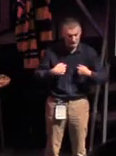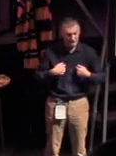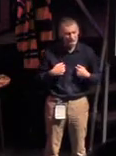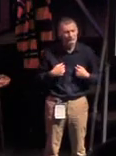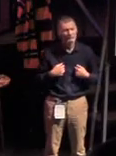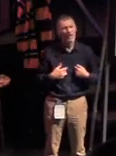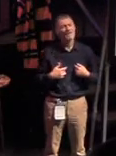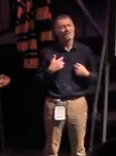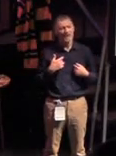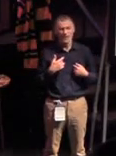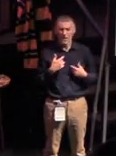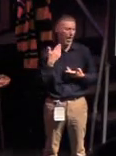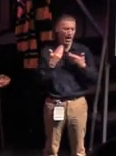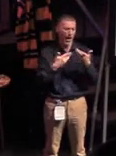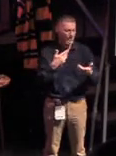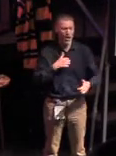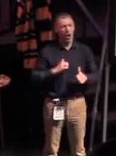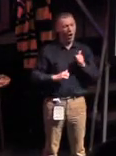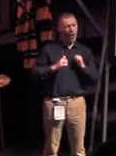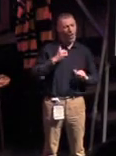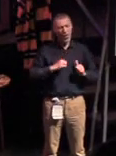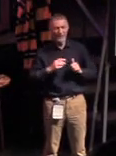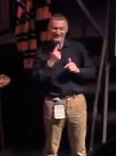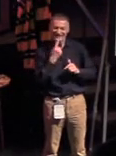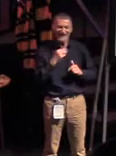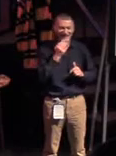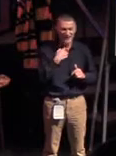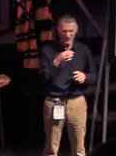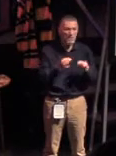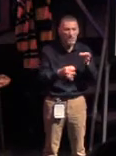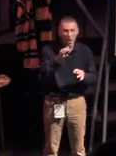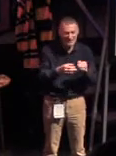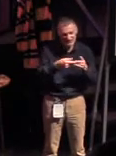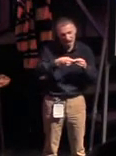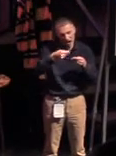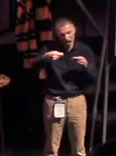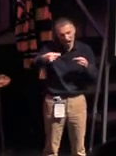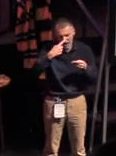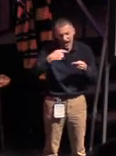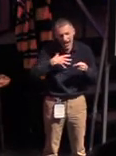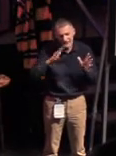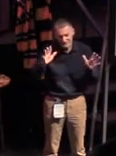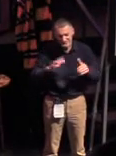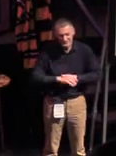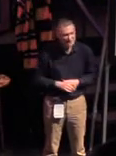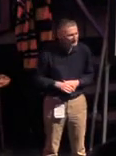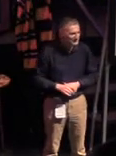I think I've said enough. And politicians always go on too long.